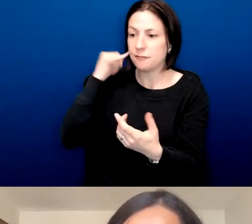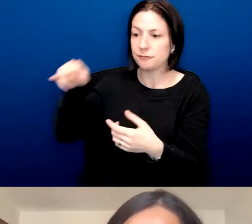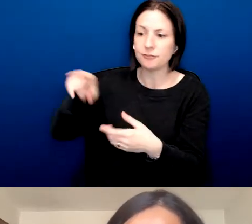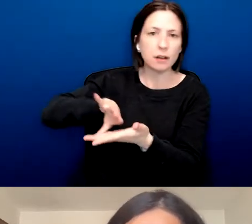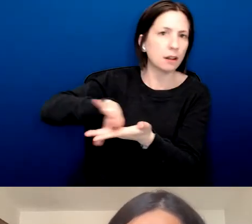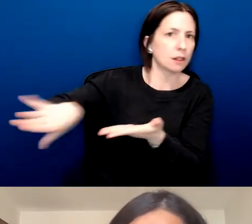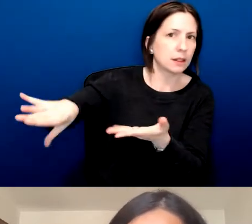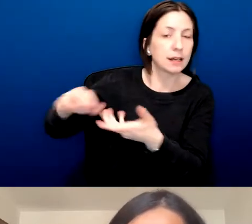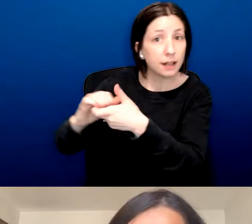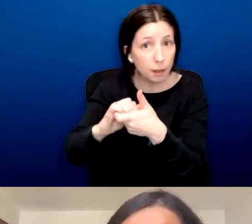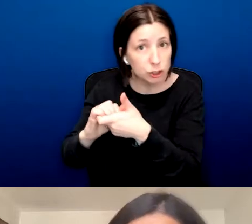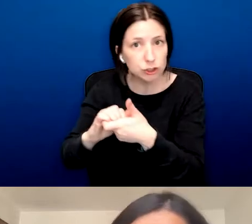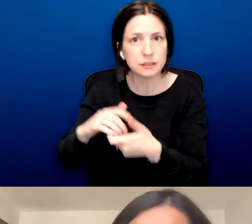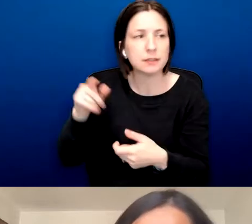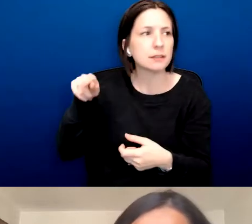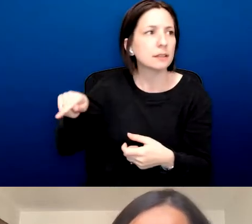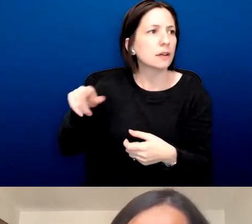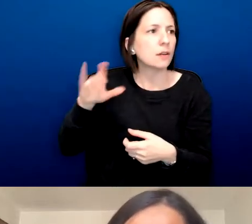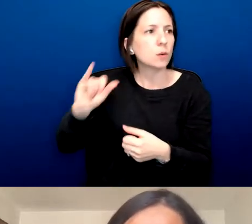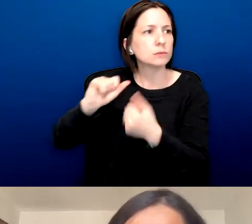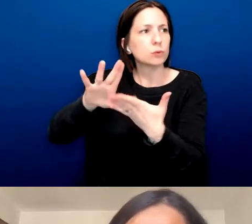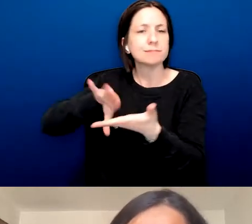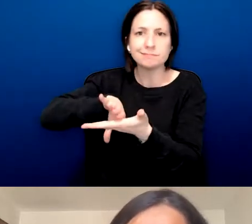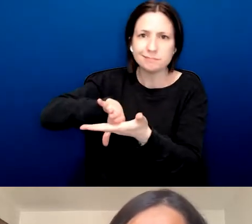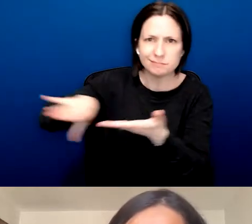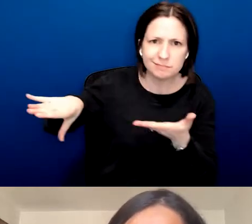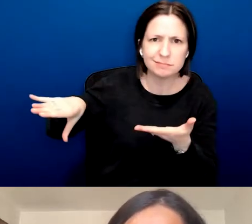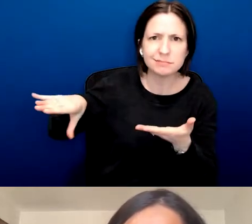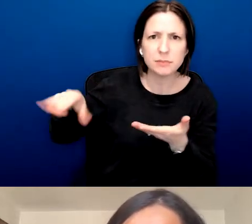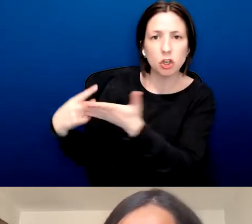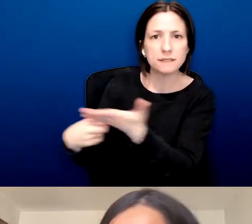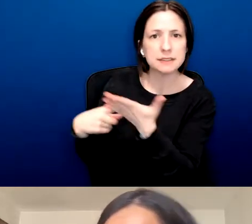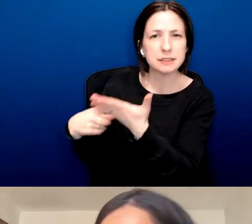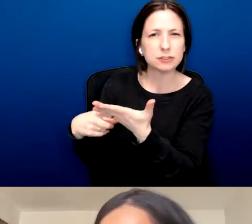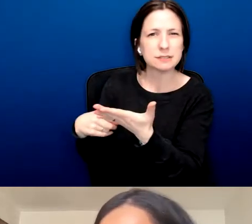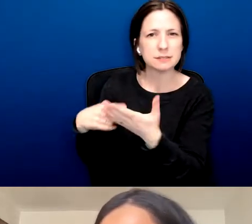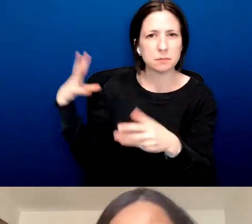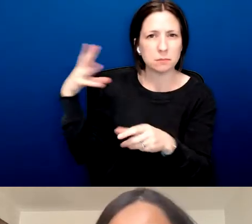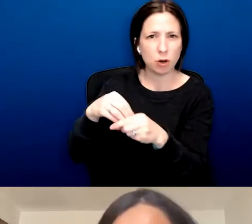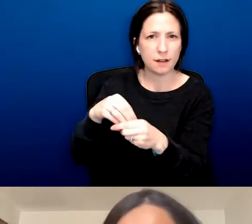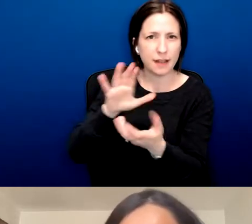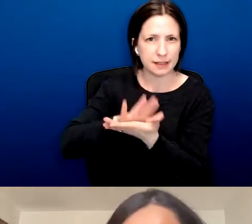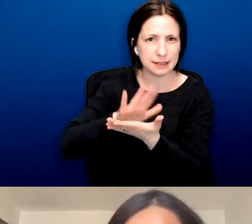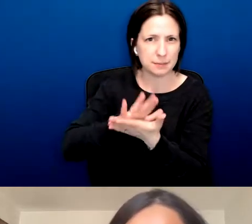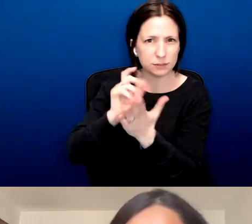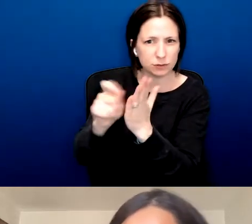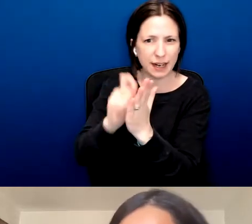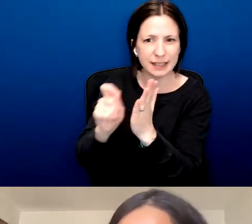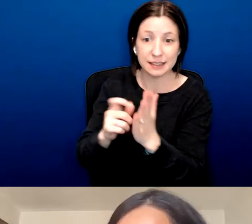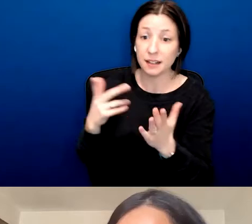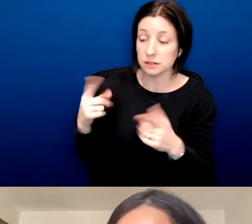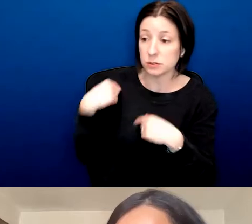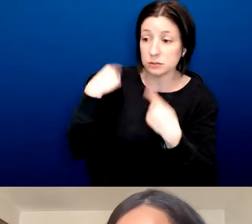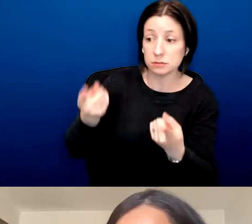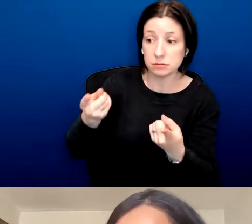that discourage conversations happening as part of academic writing. And again, that's been very productive for